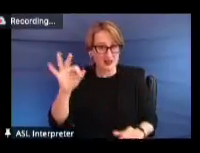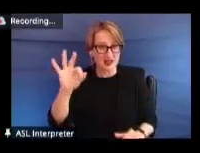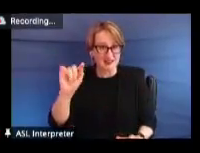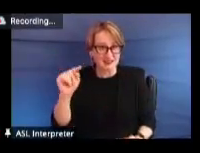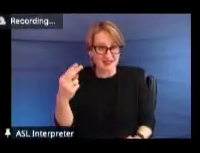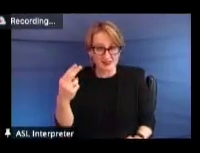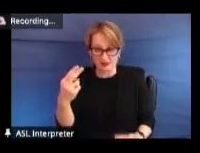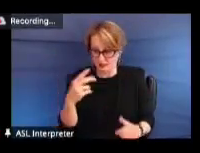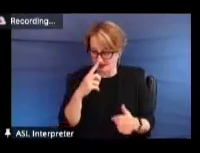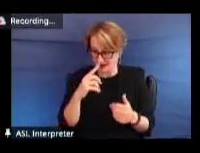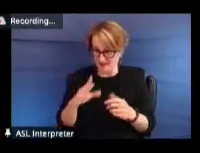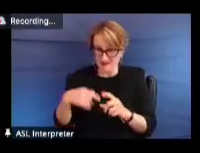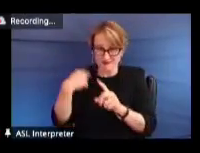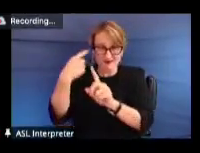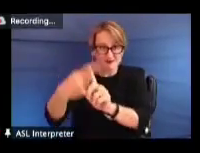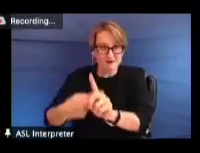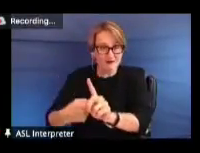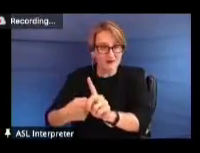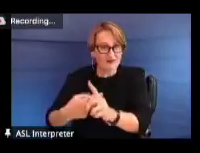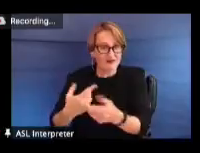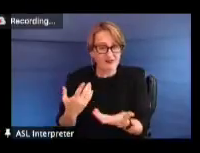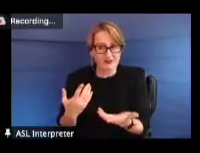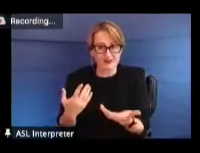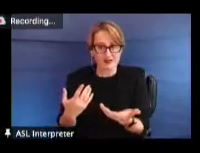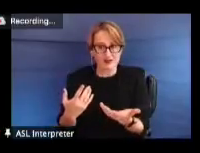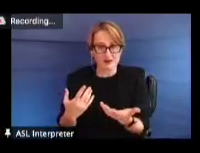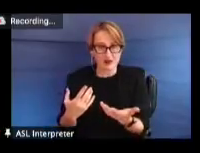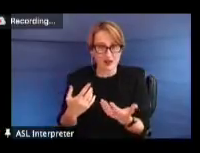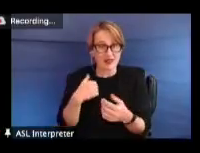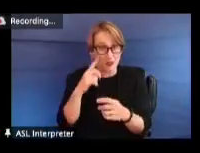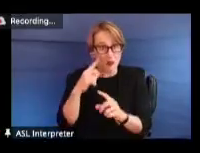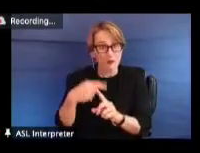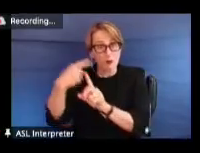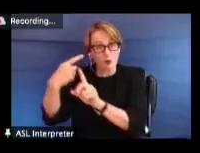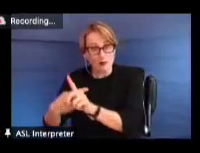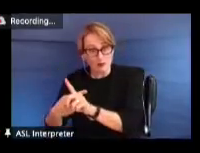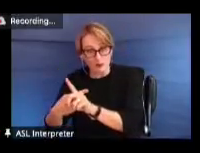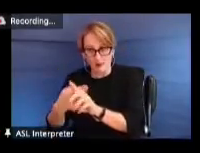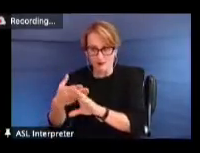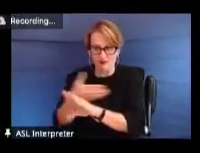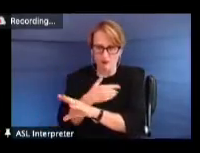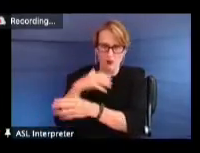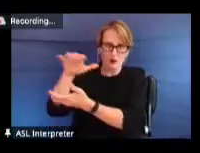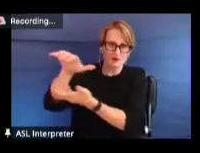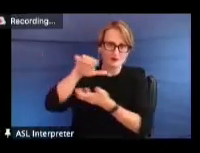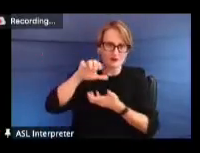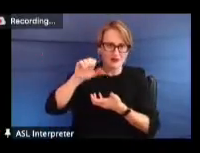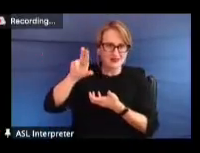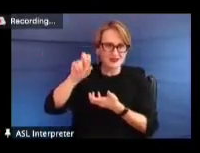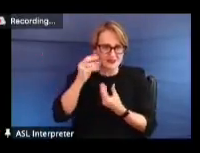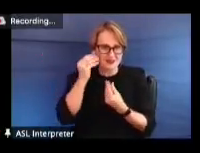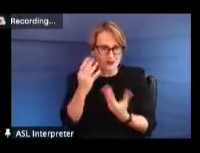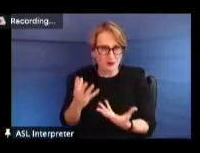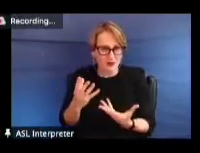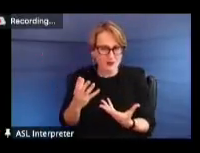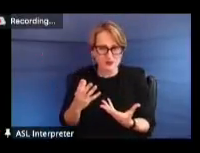month from now. And that's a month before the date we have the full data. And that's not giving us.